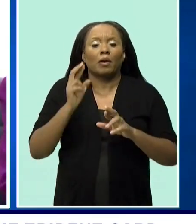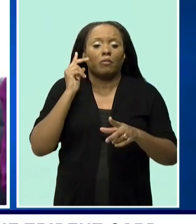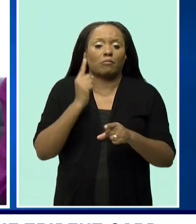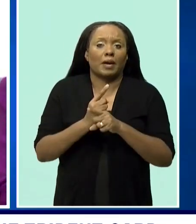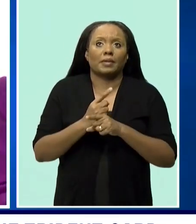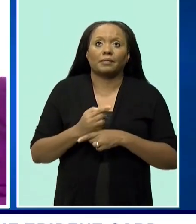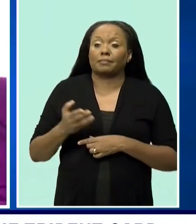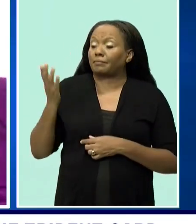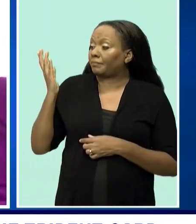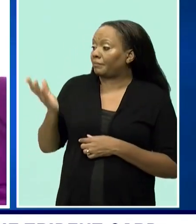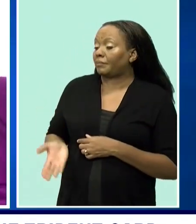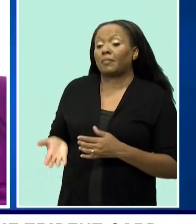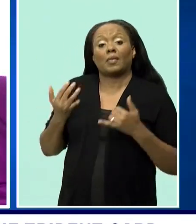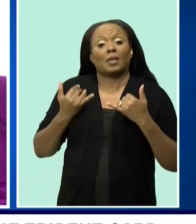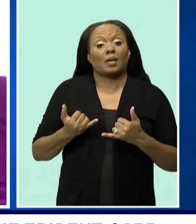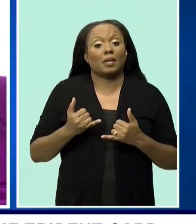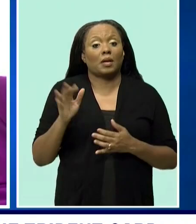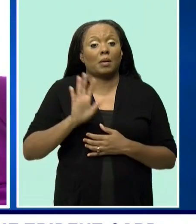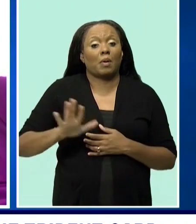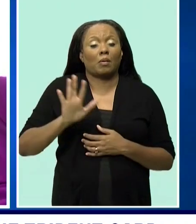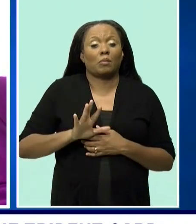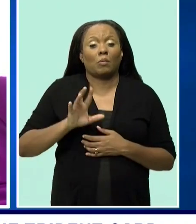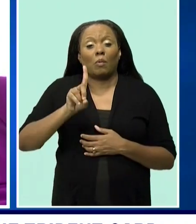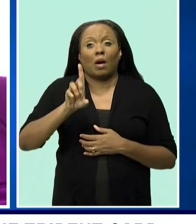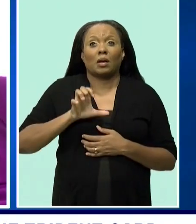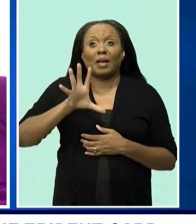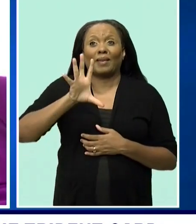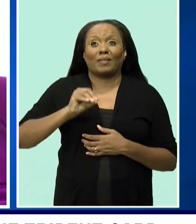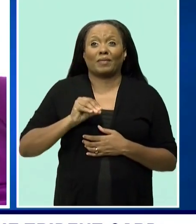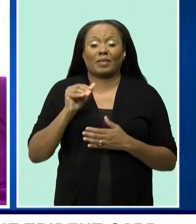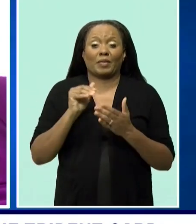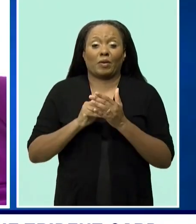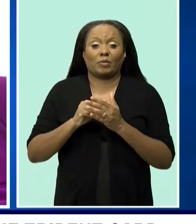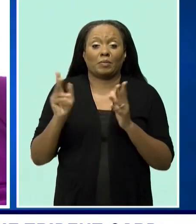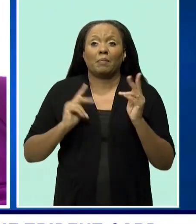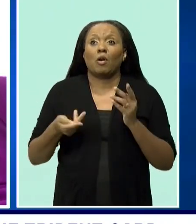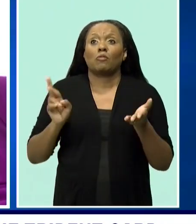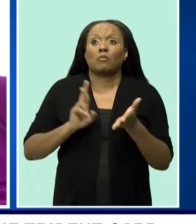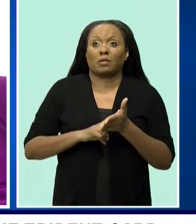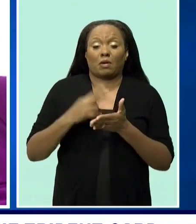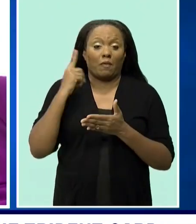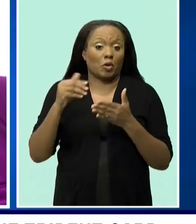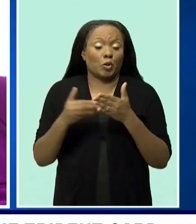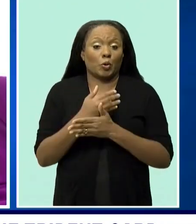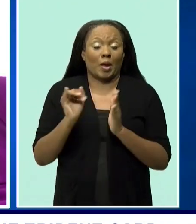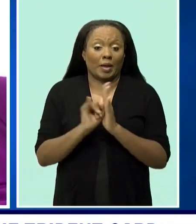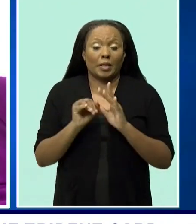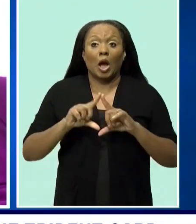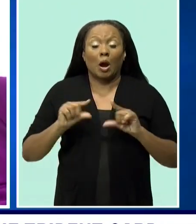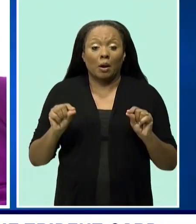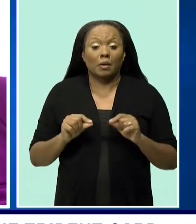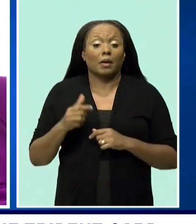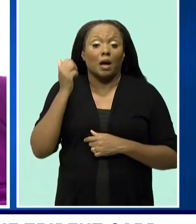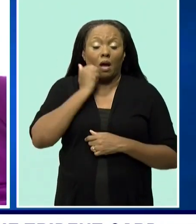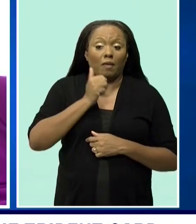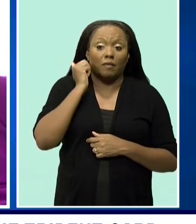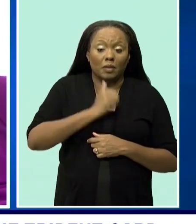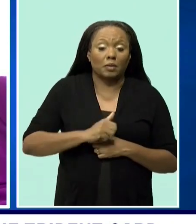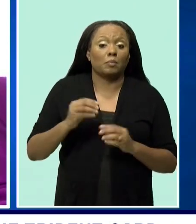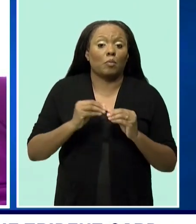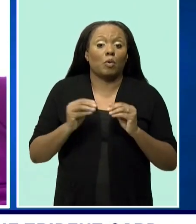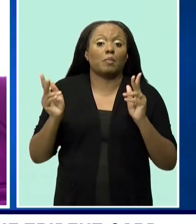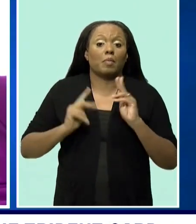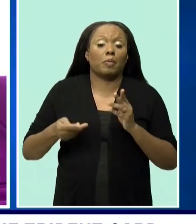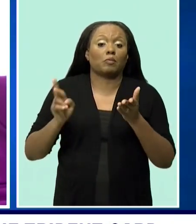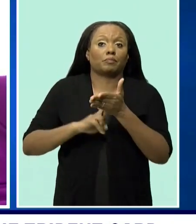approximately 150,000 citizens have already been registered, with many more being registered daily, and several thousand people